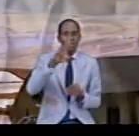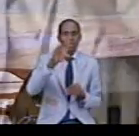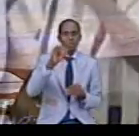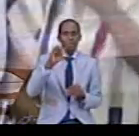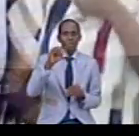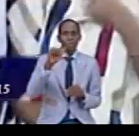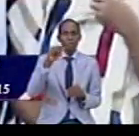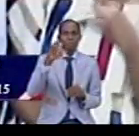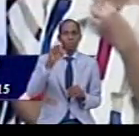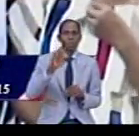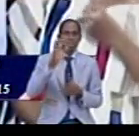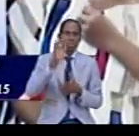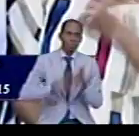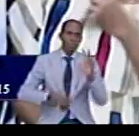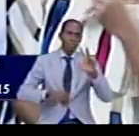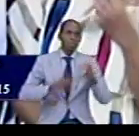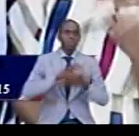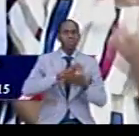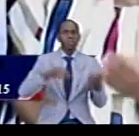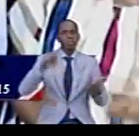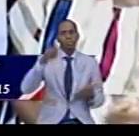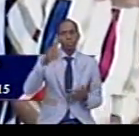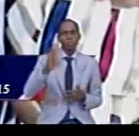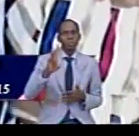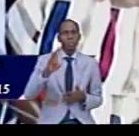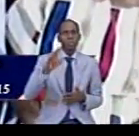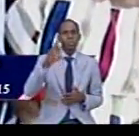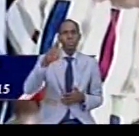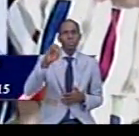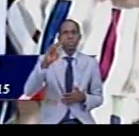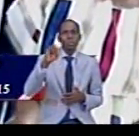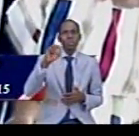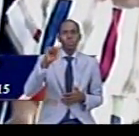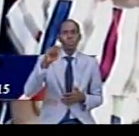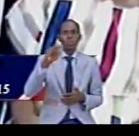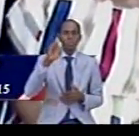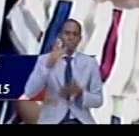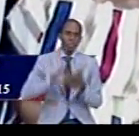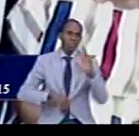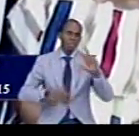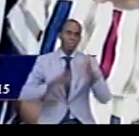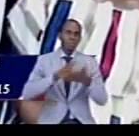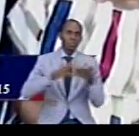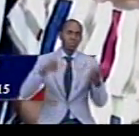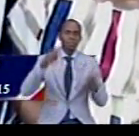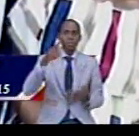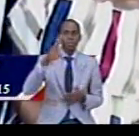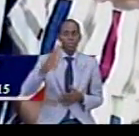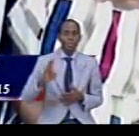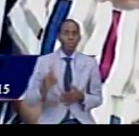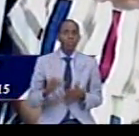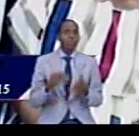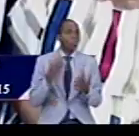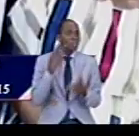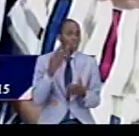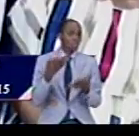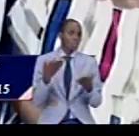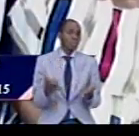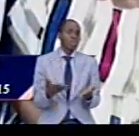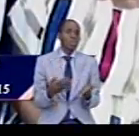verse 27 where is the boosting there it is excluded